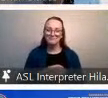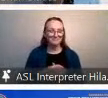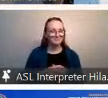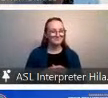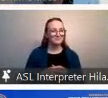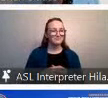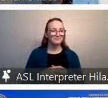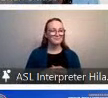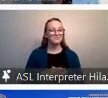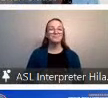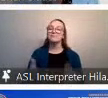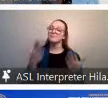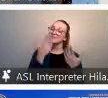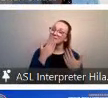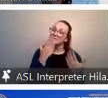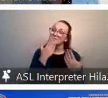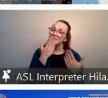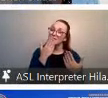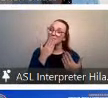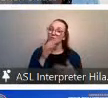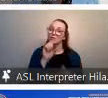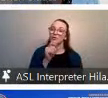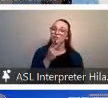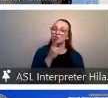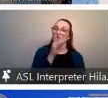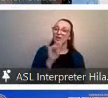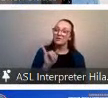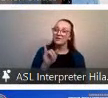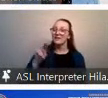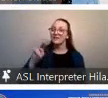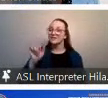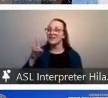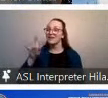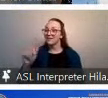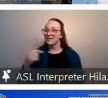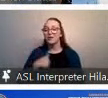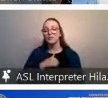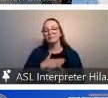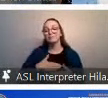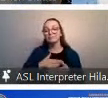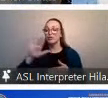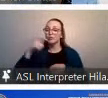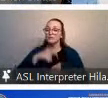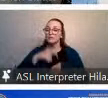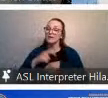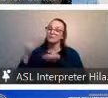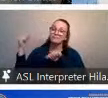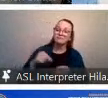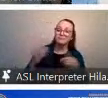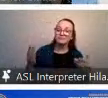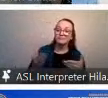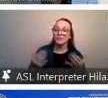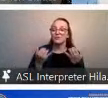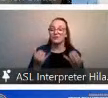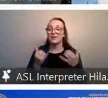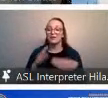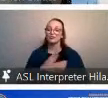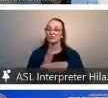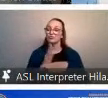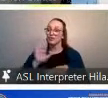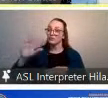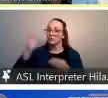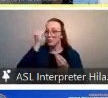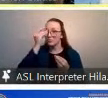Thank you so much, Sherry and Nadia. We really appreciate you both taking the time to be here today and to share your research. It's very